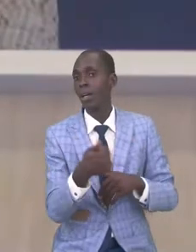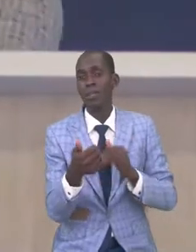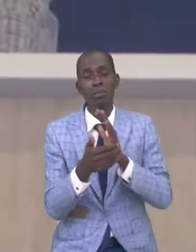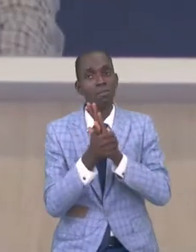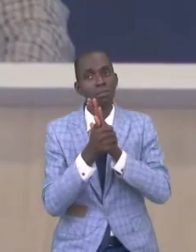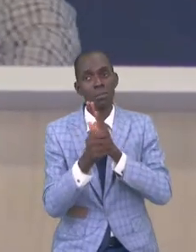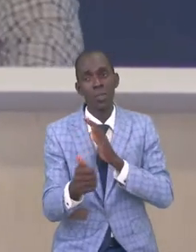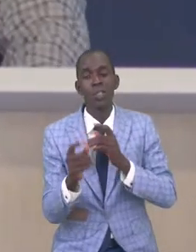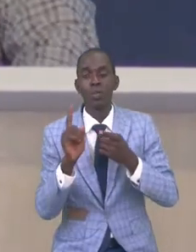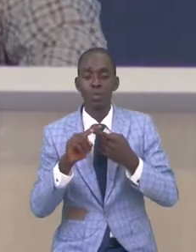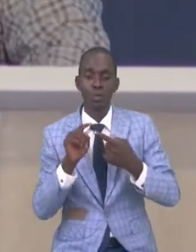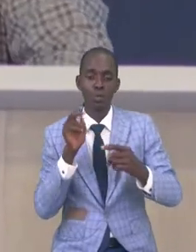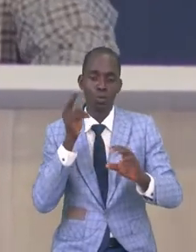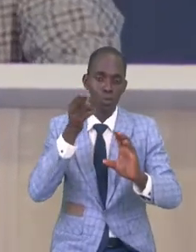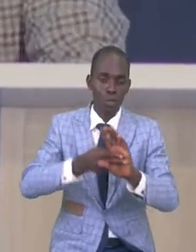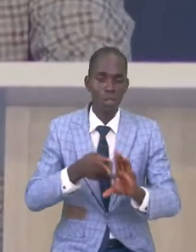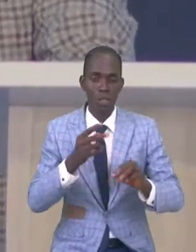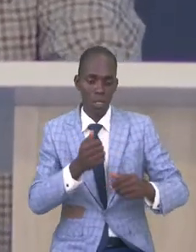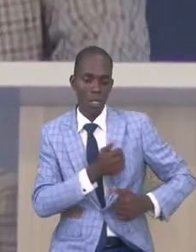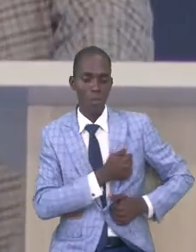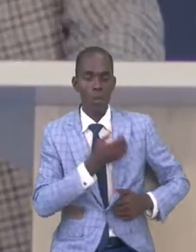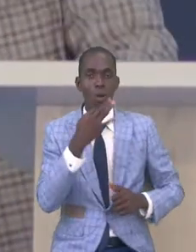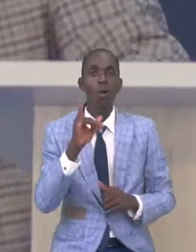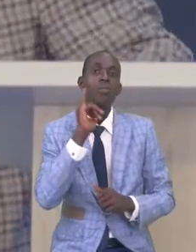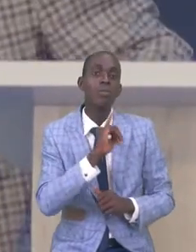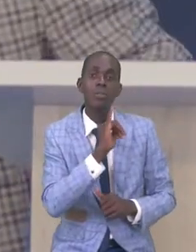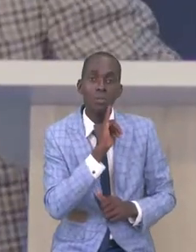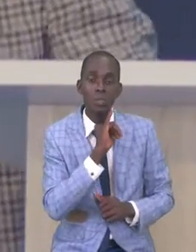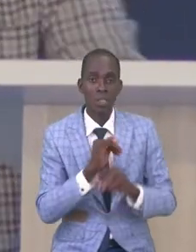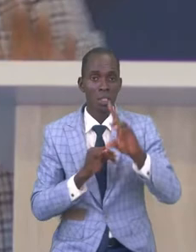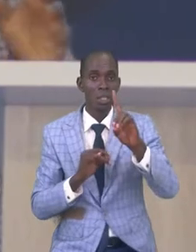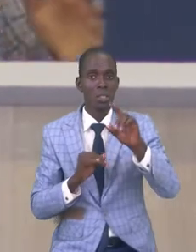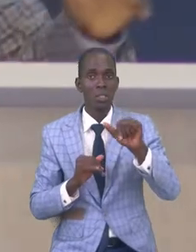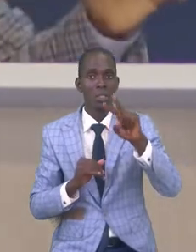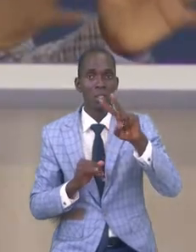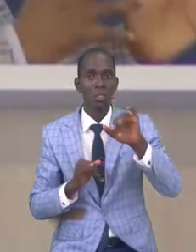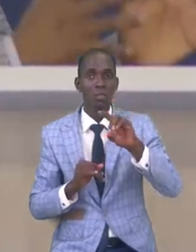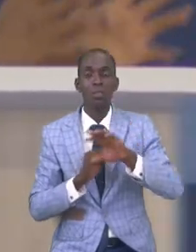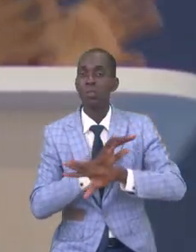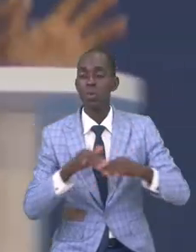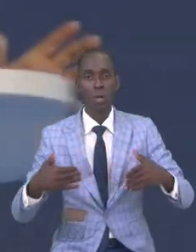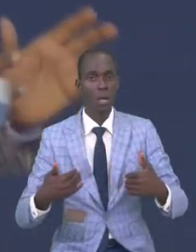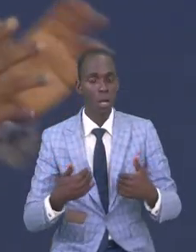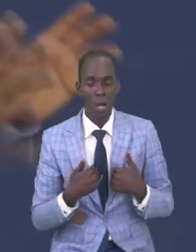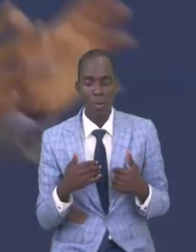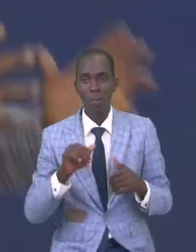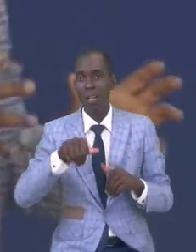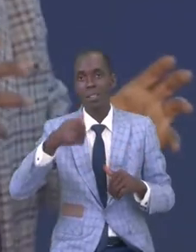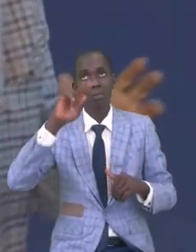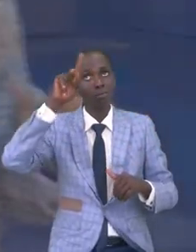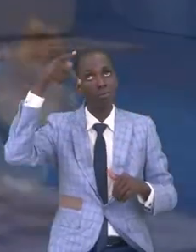to join the army of Israel. David did not have any political